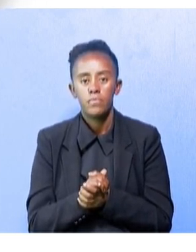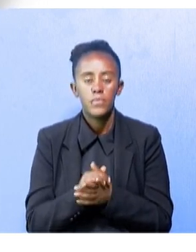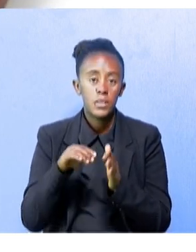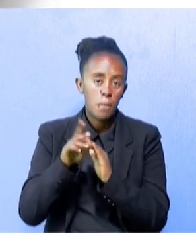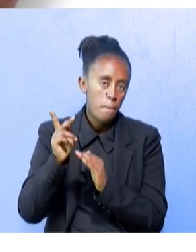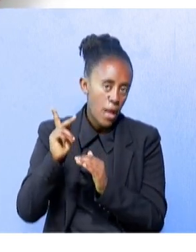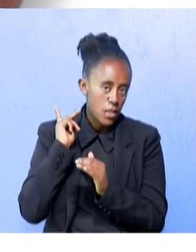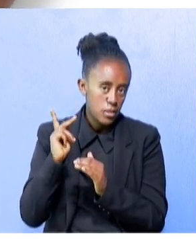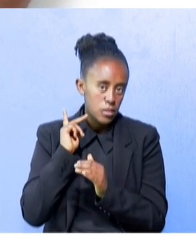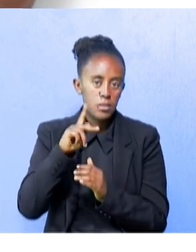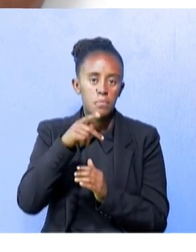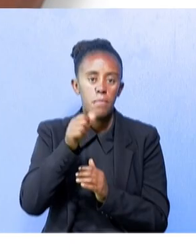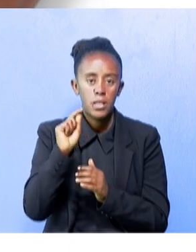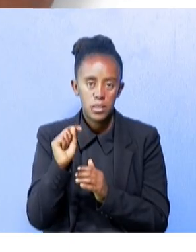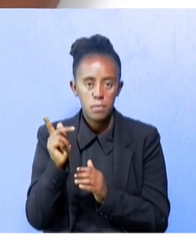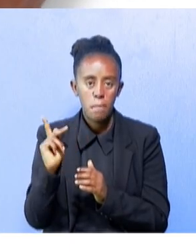past